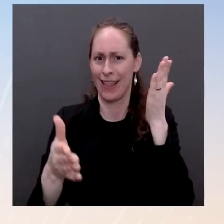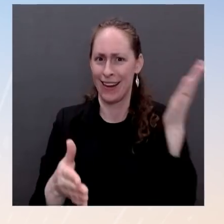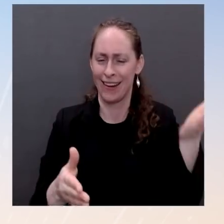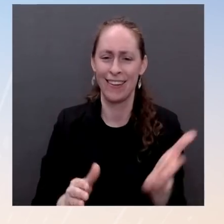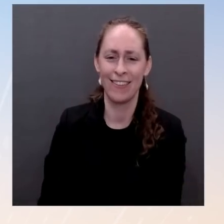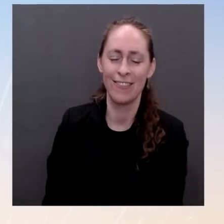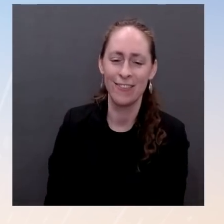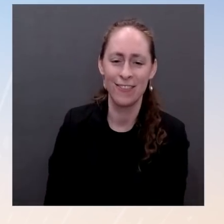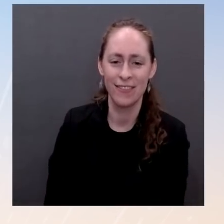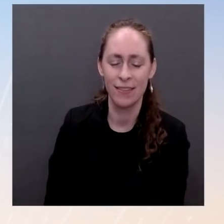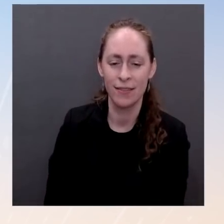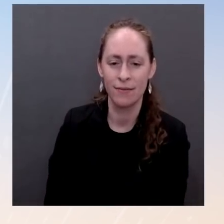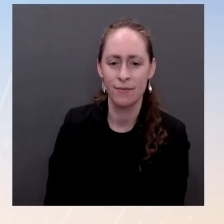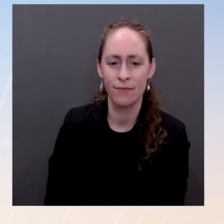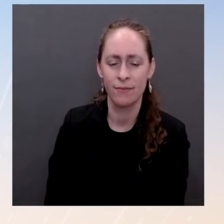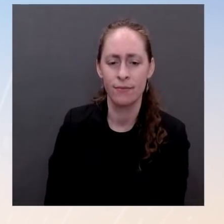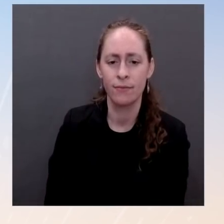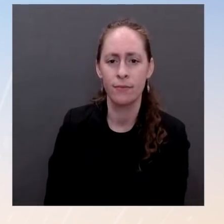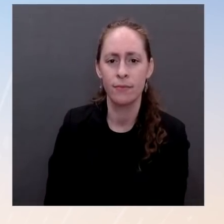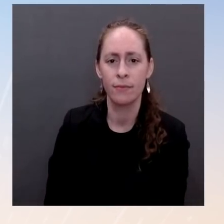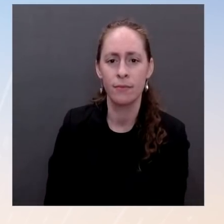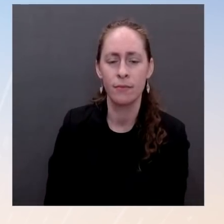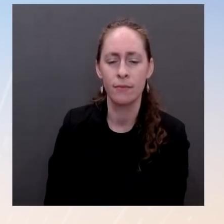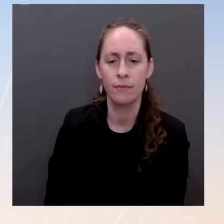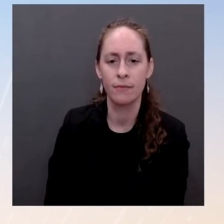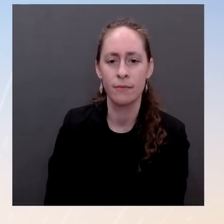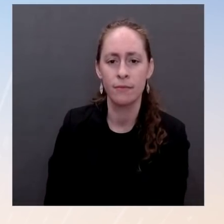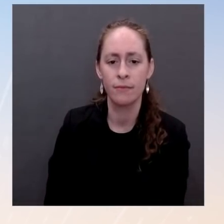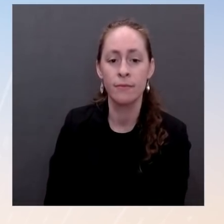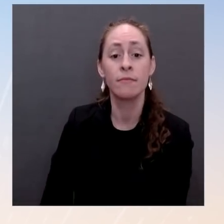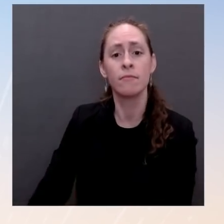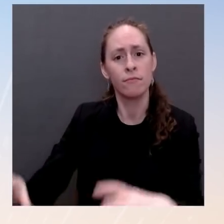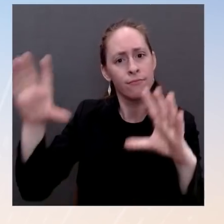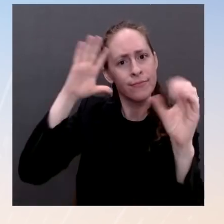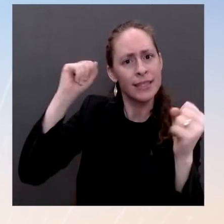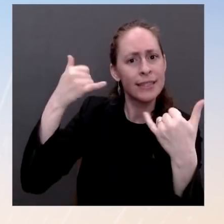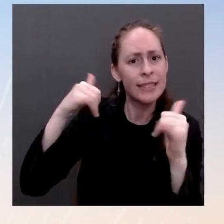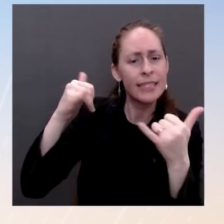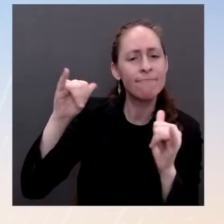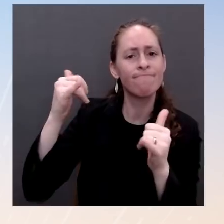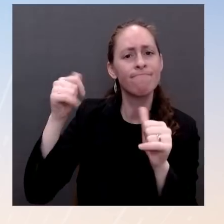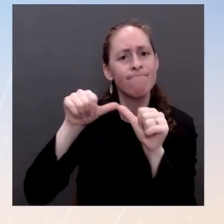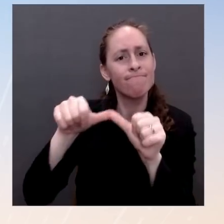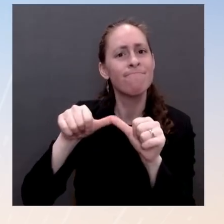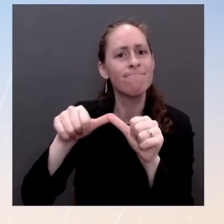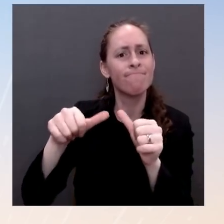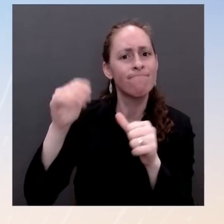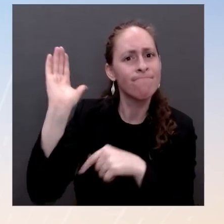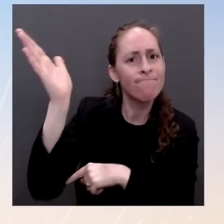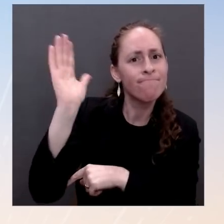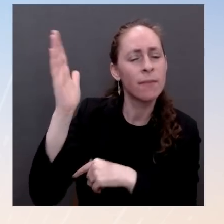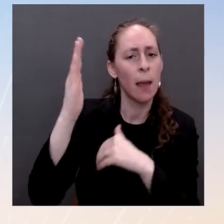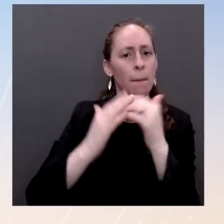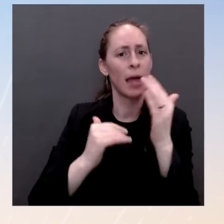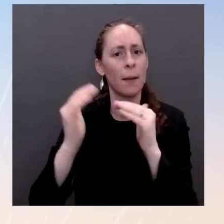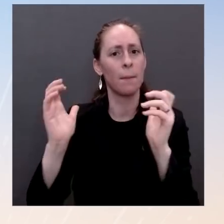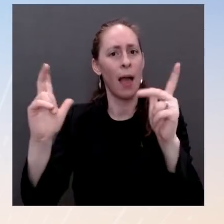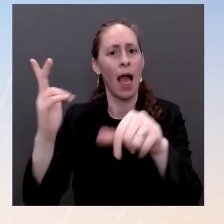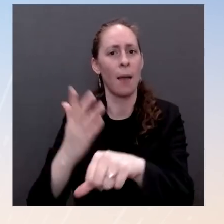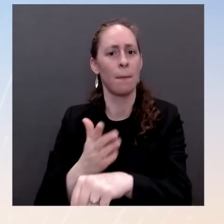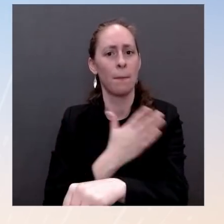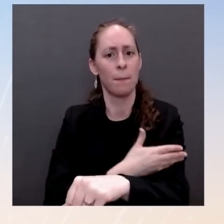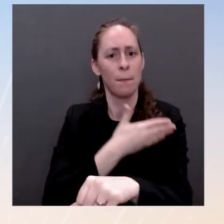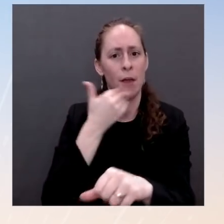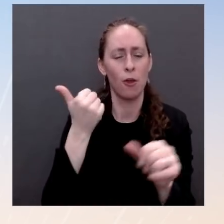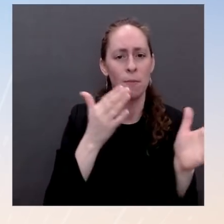talk about his Build Back Better plan. He did so today, did a couple of events last week. What is the White House expectation at this point about the future of